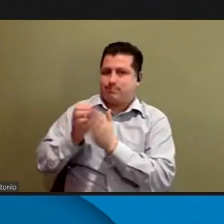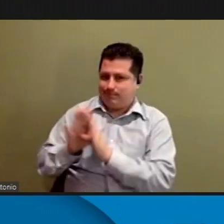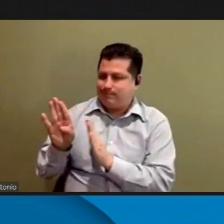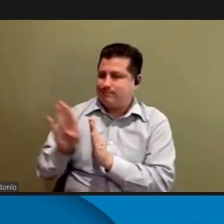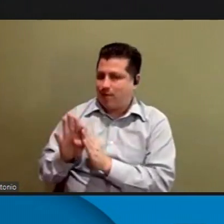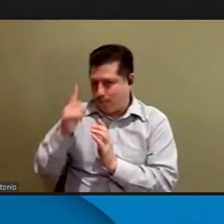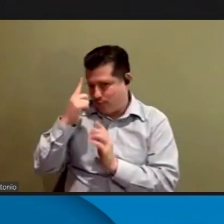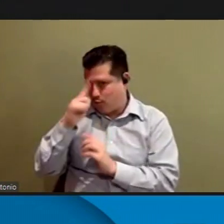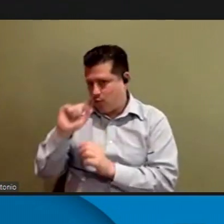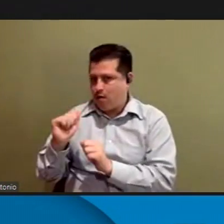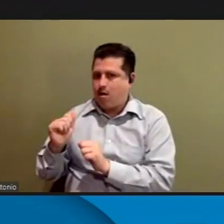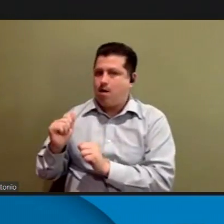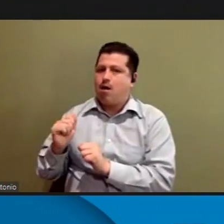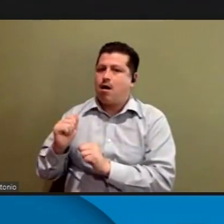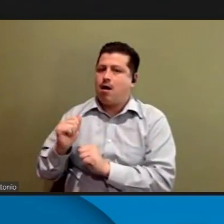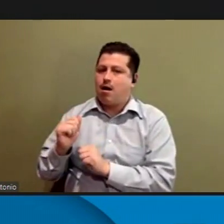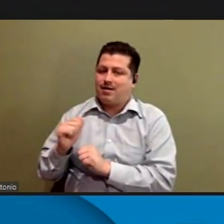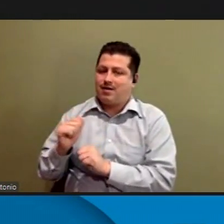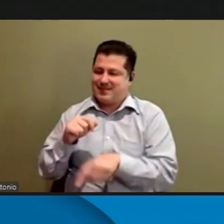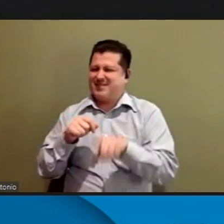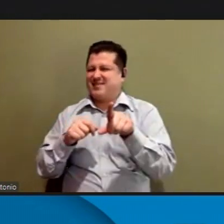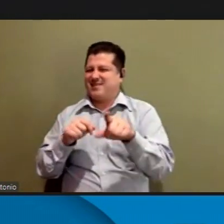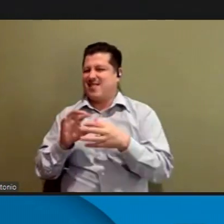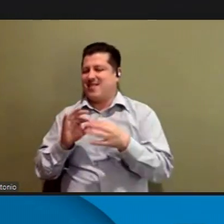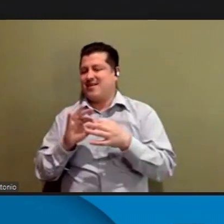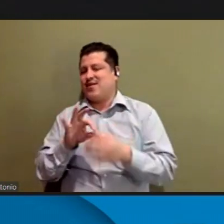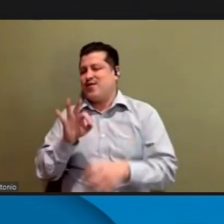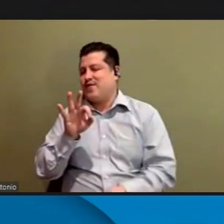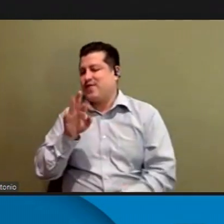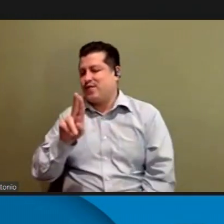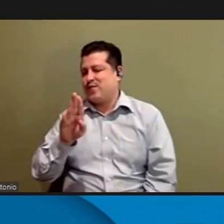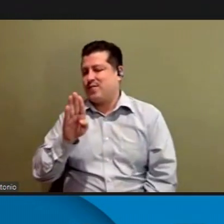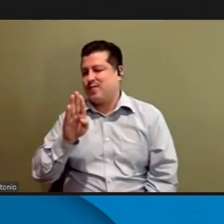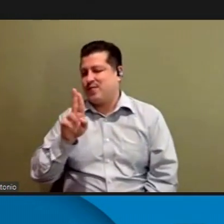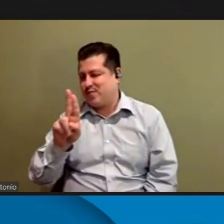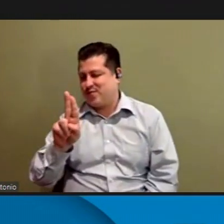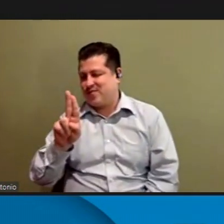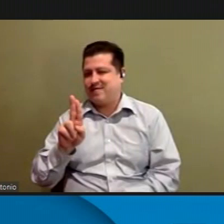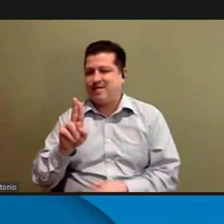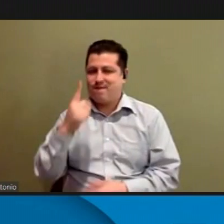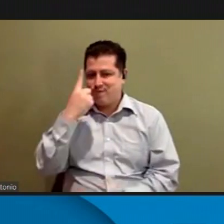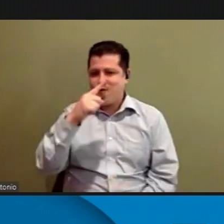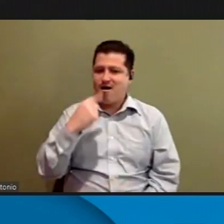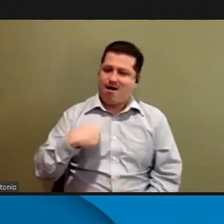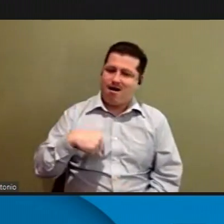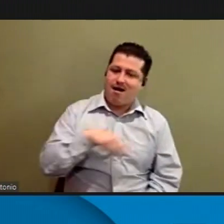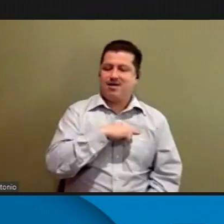FUBU, thank you so much. I appreciate it. That was just messing with you. Thank you.